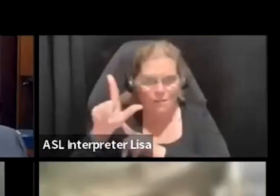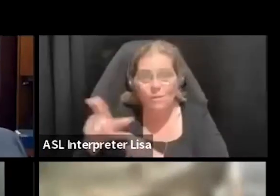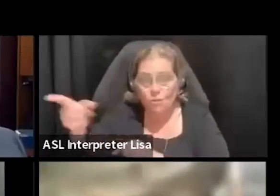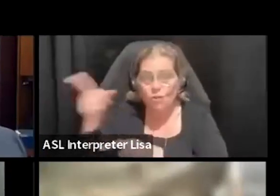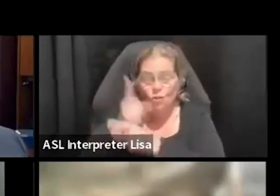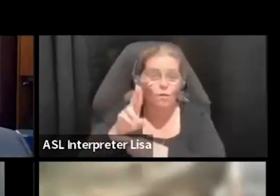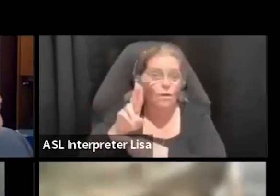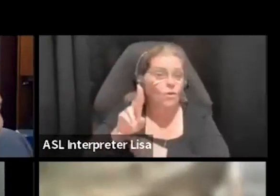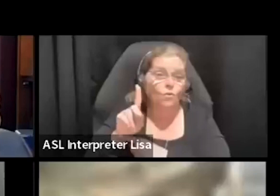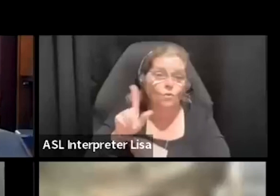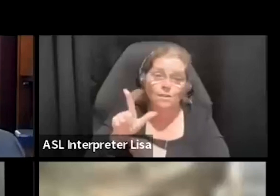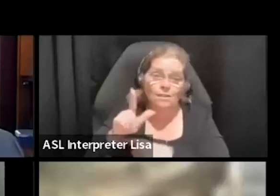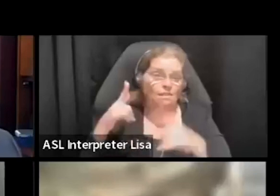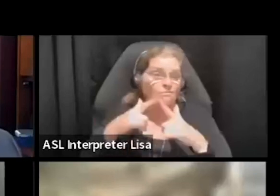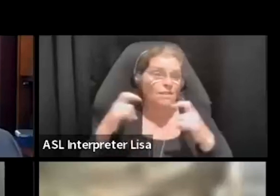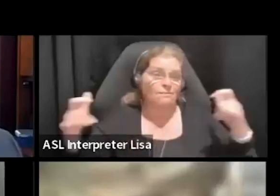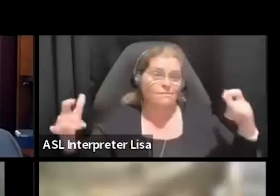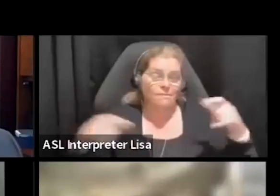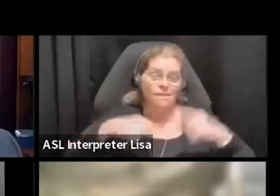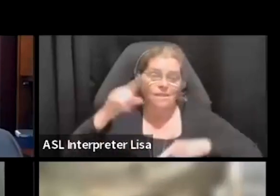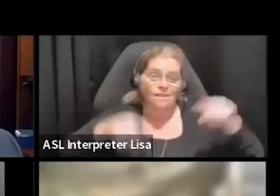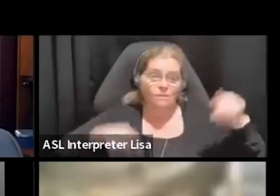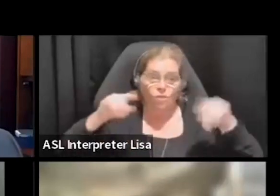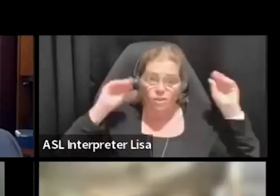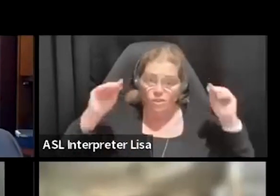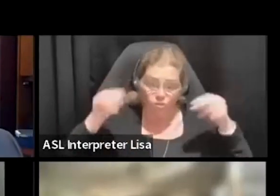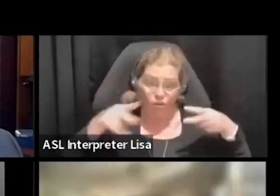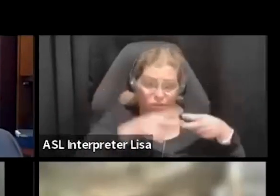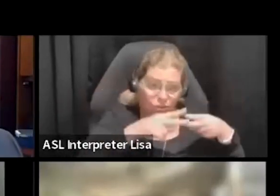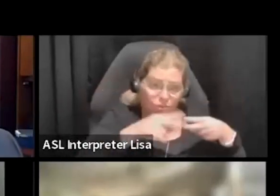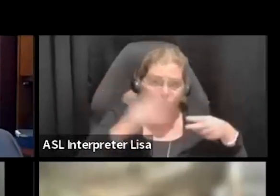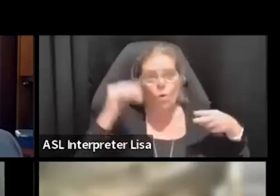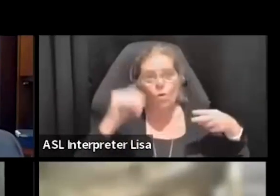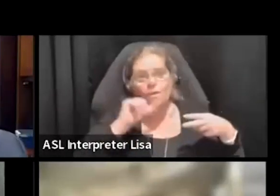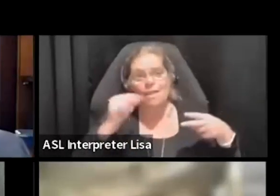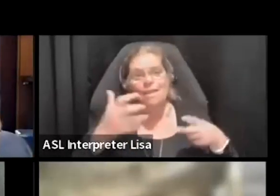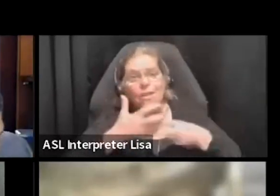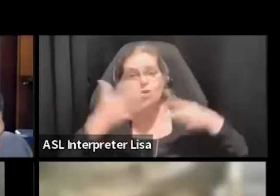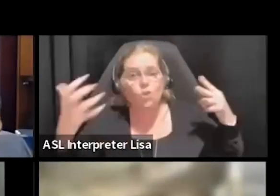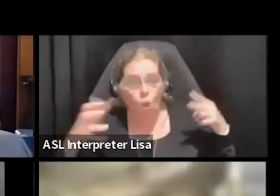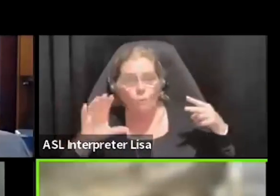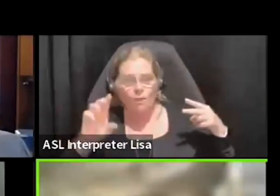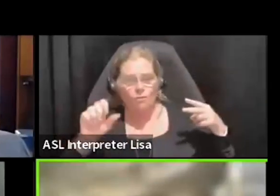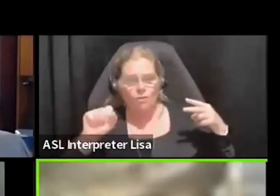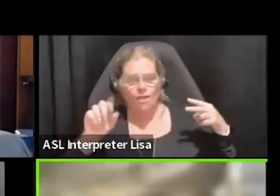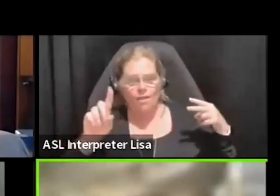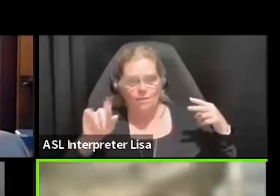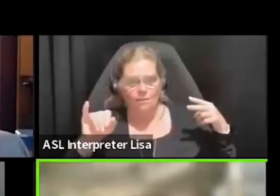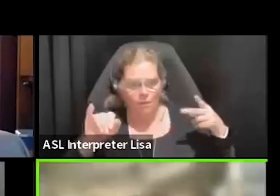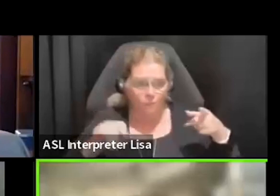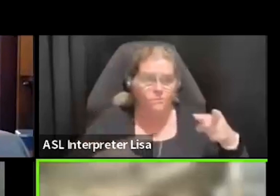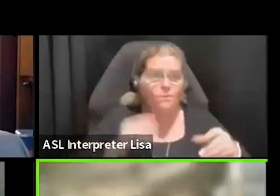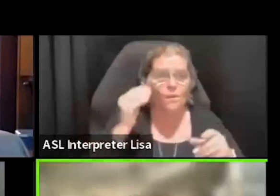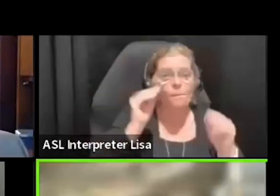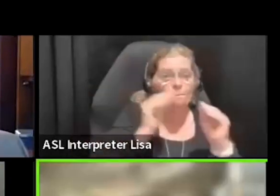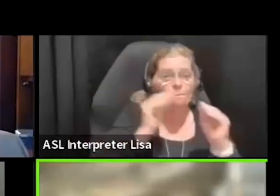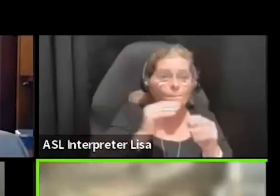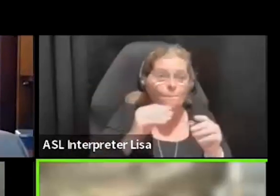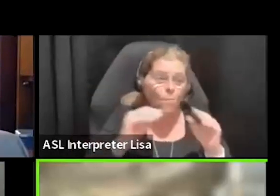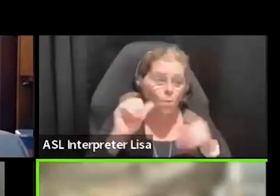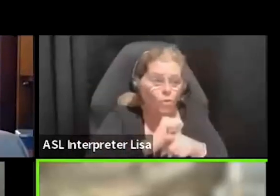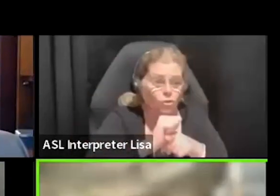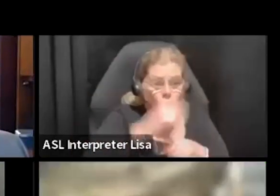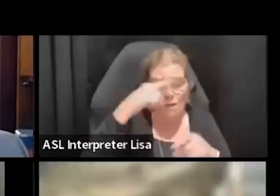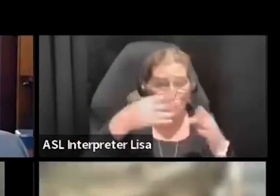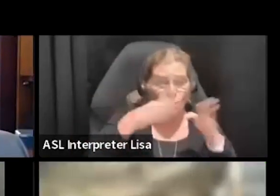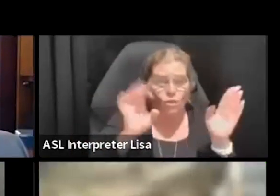UDL and differentiated instruction. If we do those, hopefully we don't need as much SDI. So And more training for the general ed